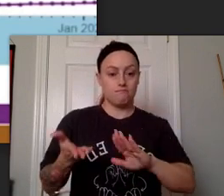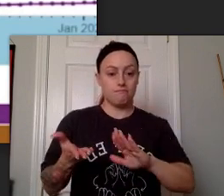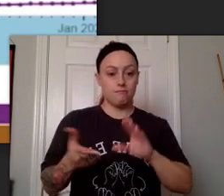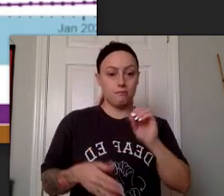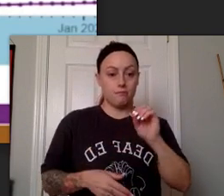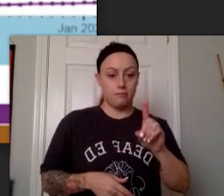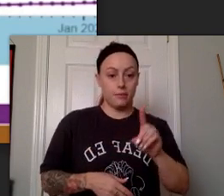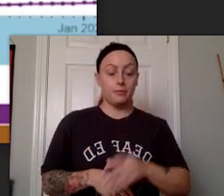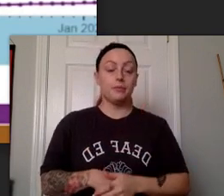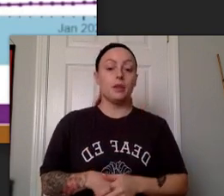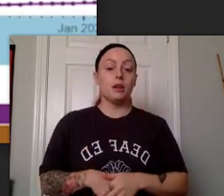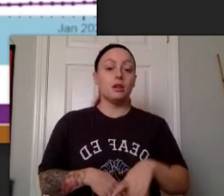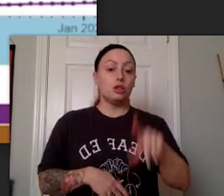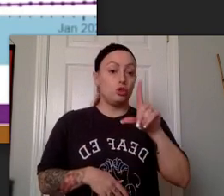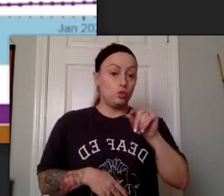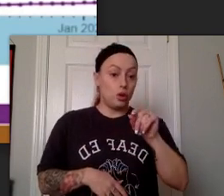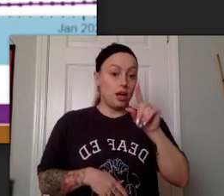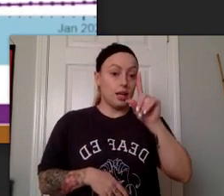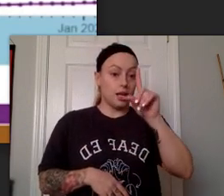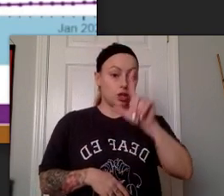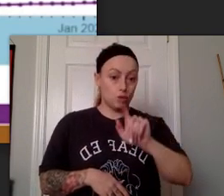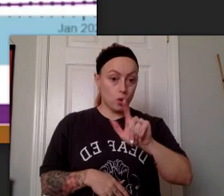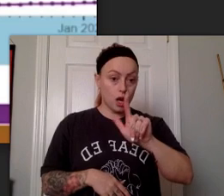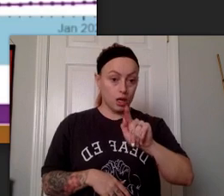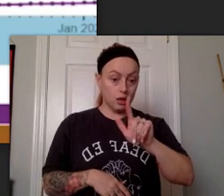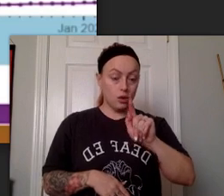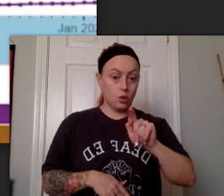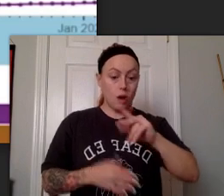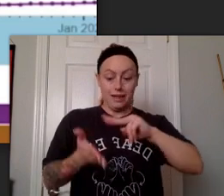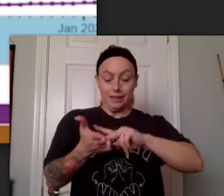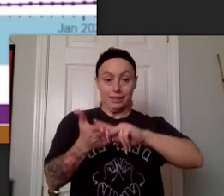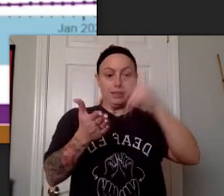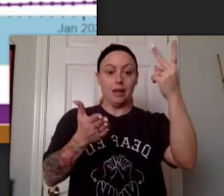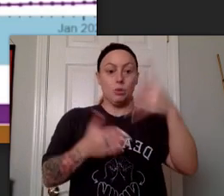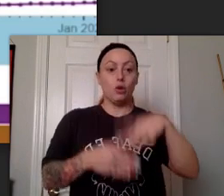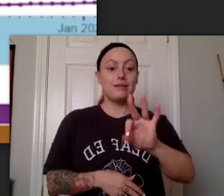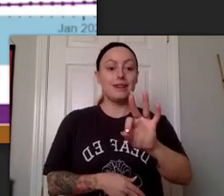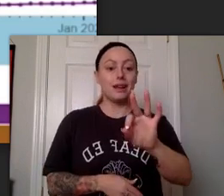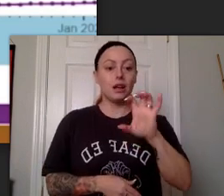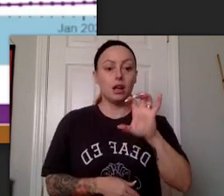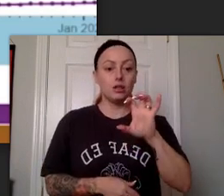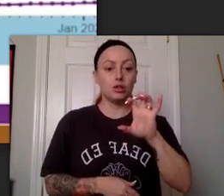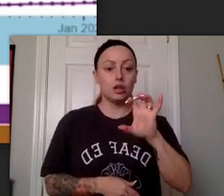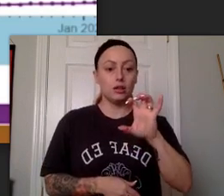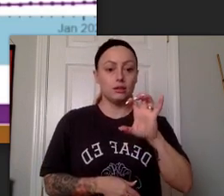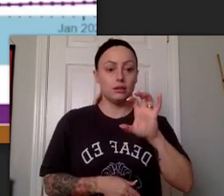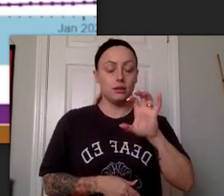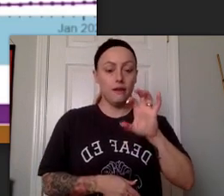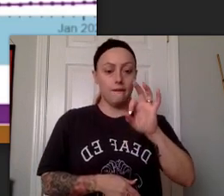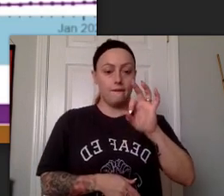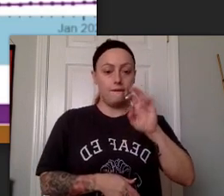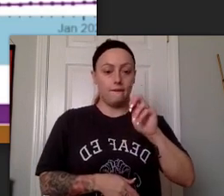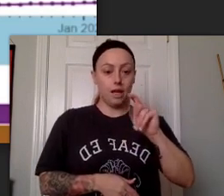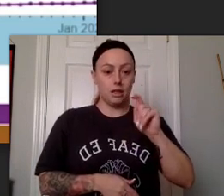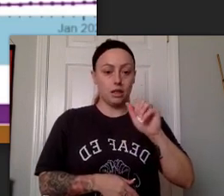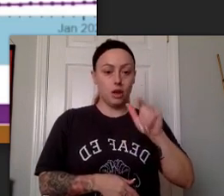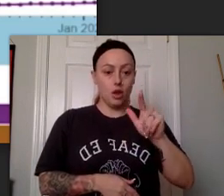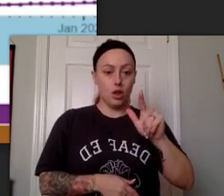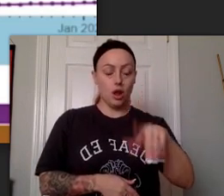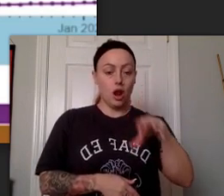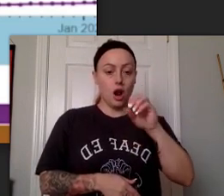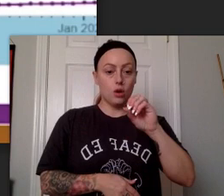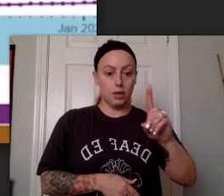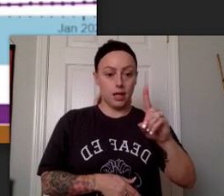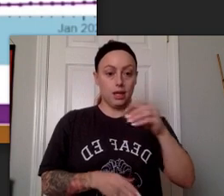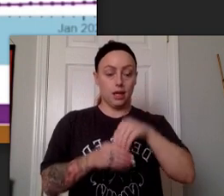number nearly doubled again to over 900 fentanyl overdoses in the state of Colorado. And that was half of